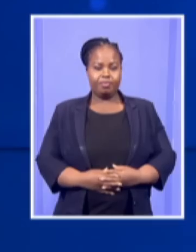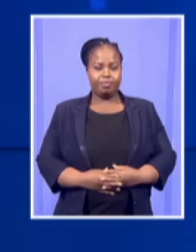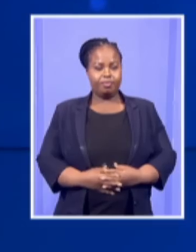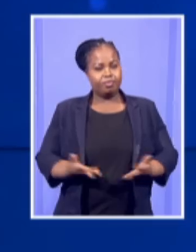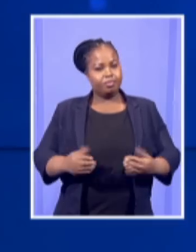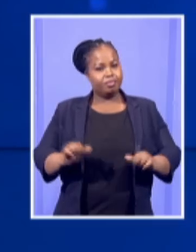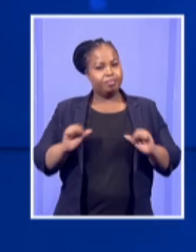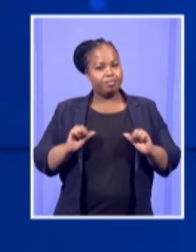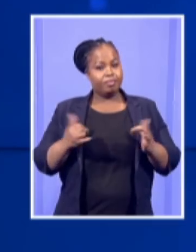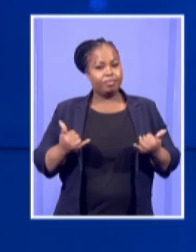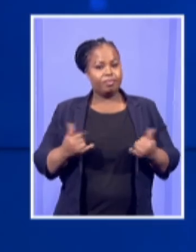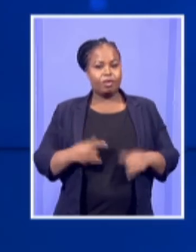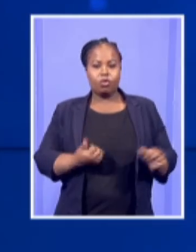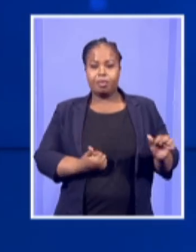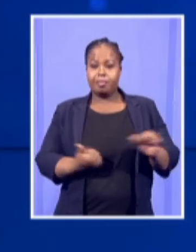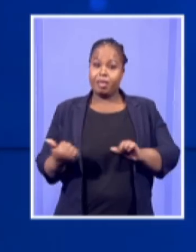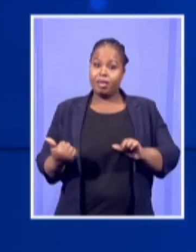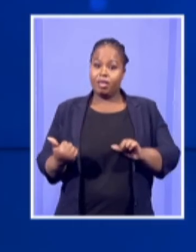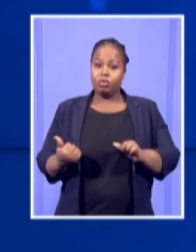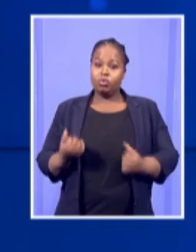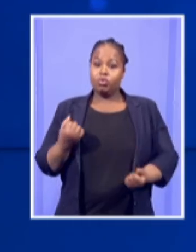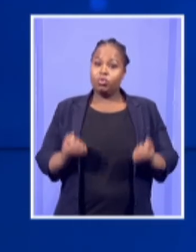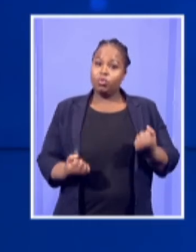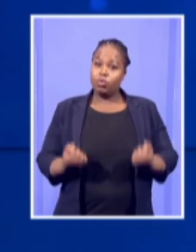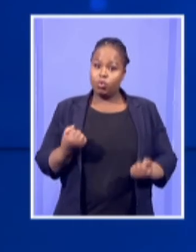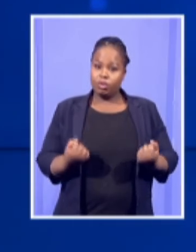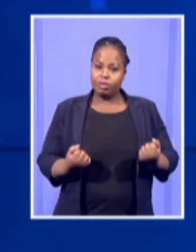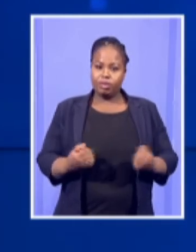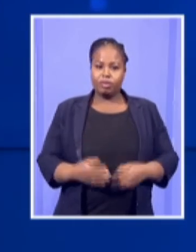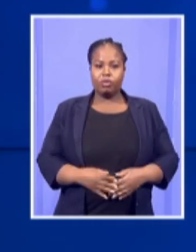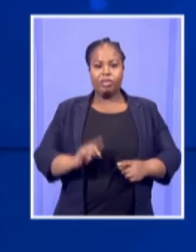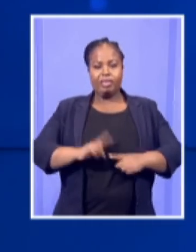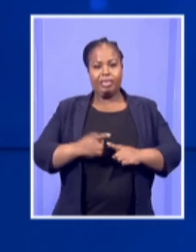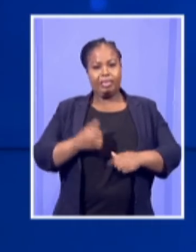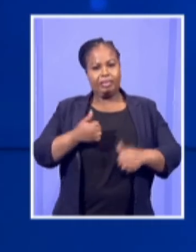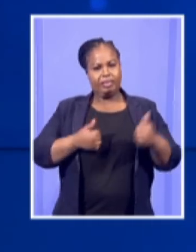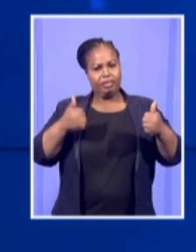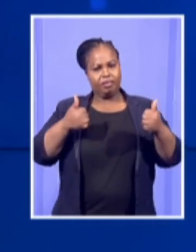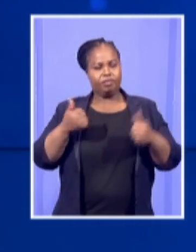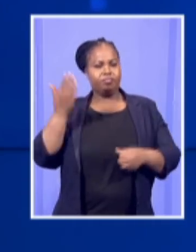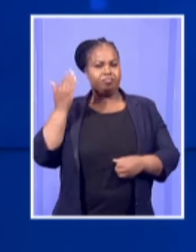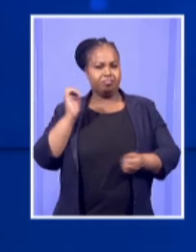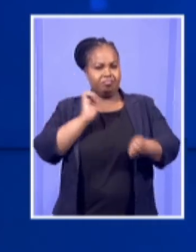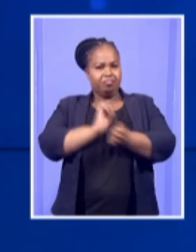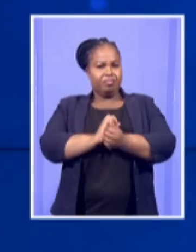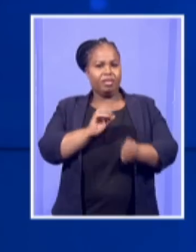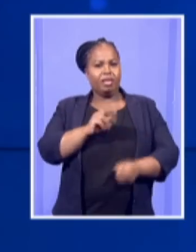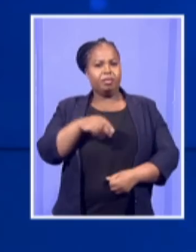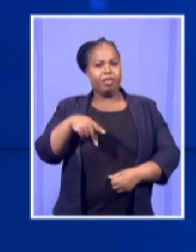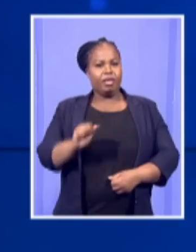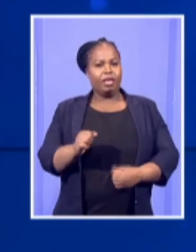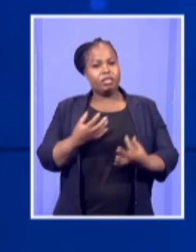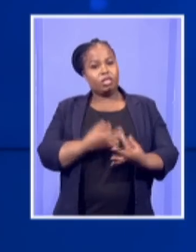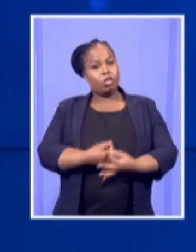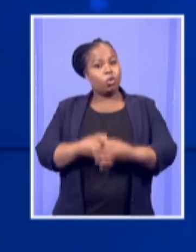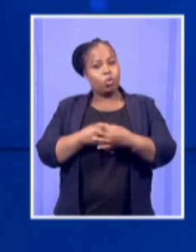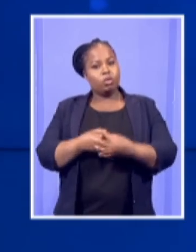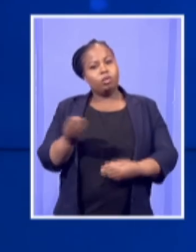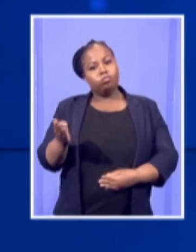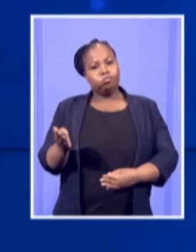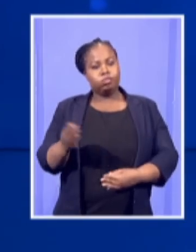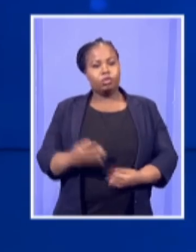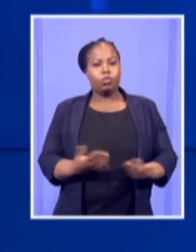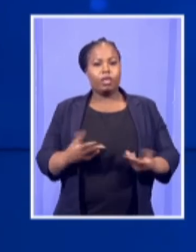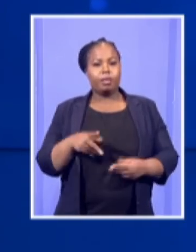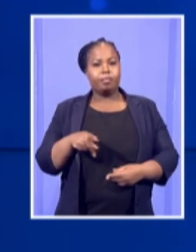Welcome back, and let's take you back to court, where those executives that were arrested by the NPA and the Hawks are appearing at the